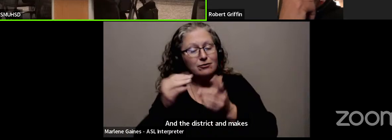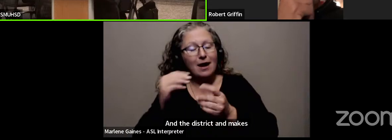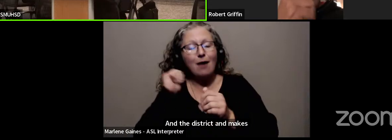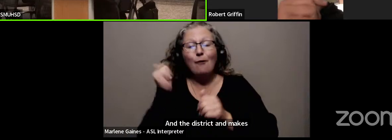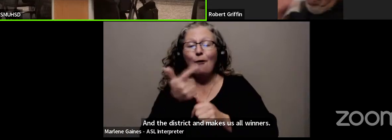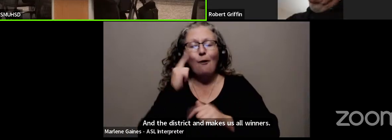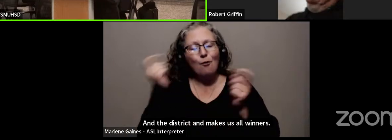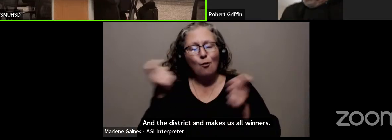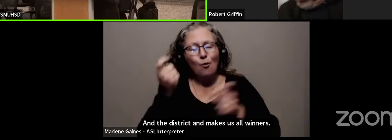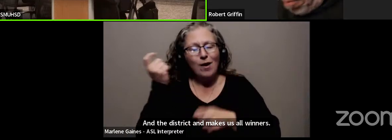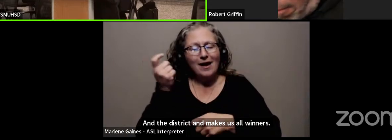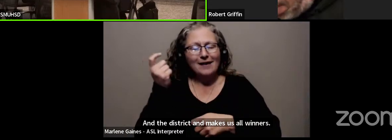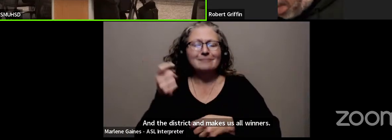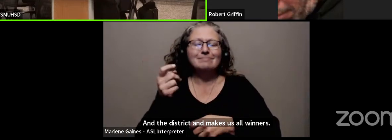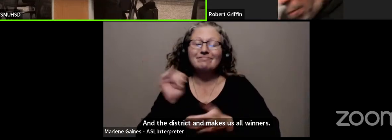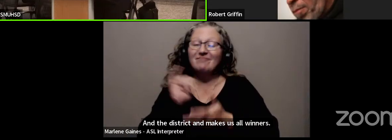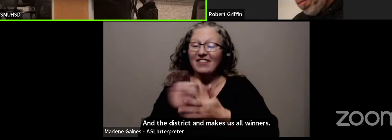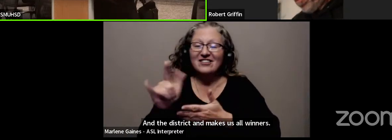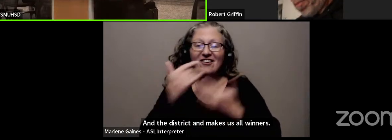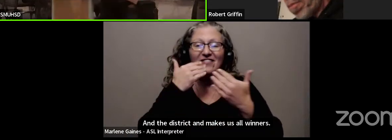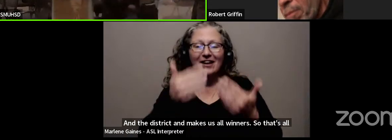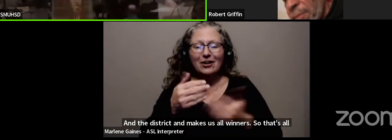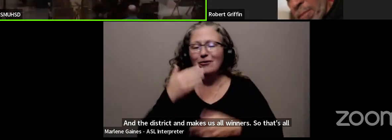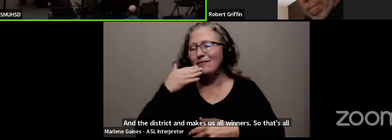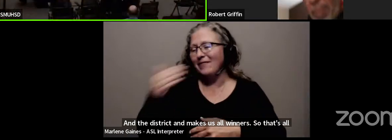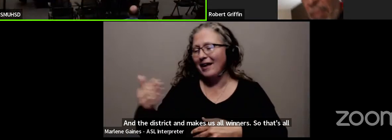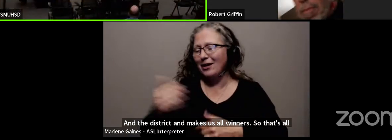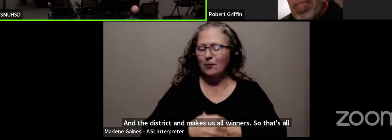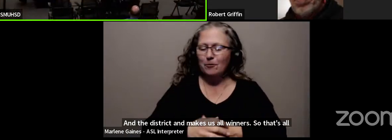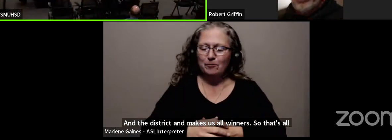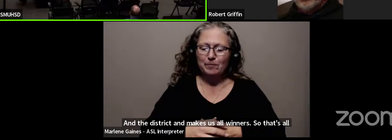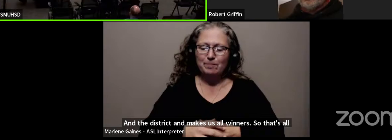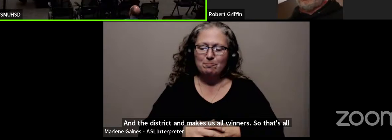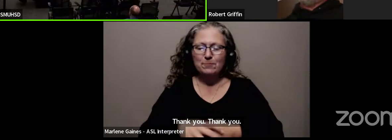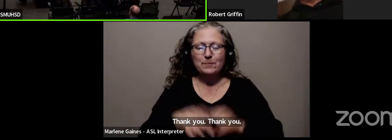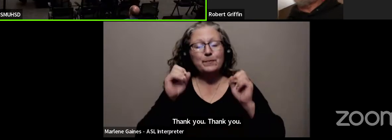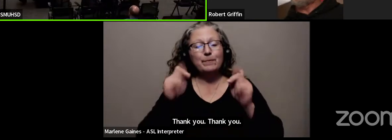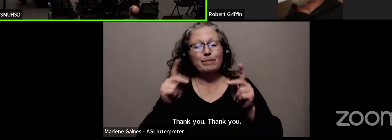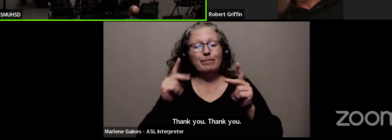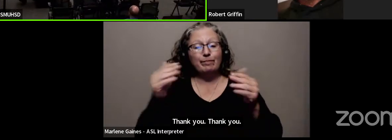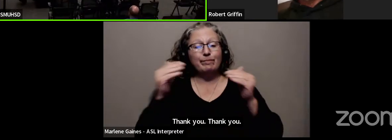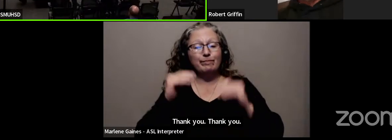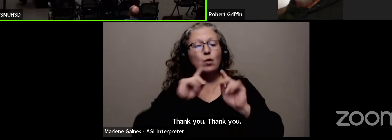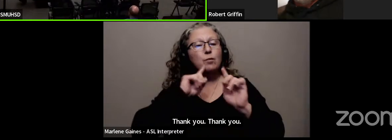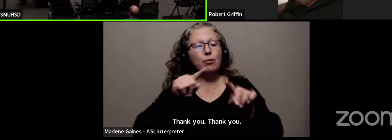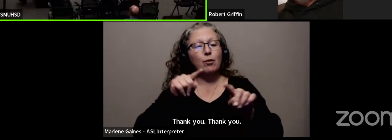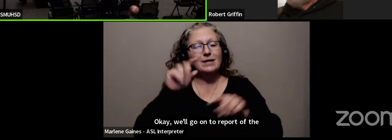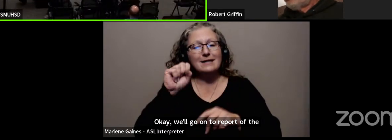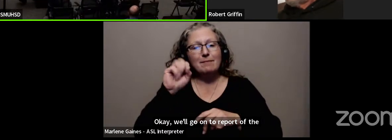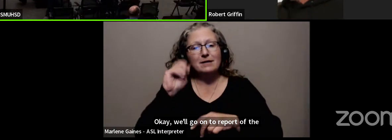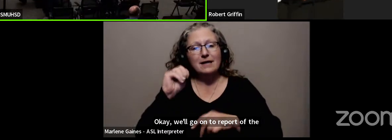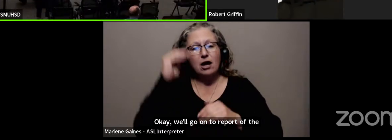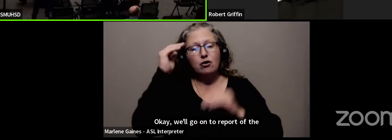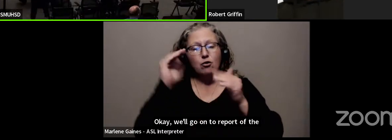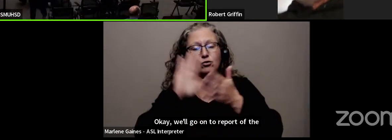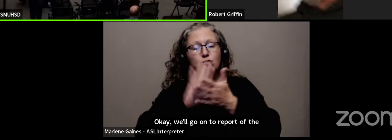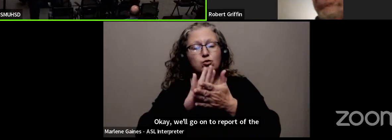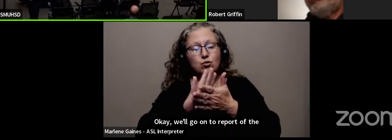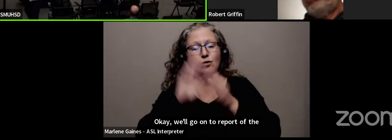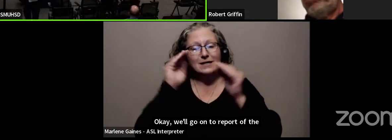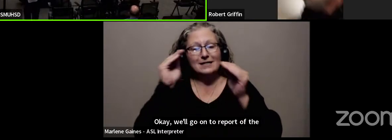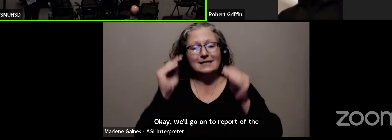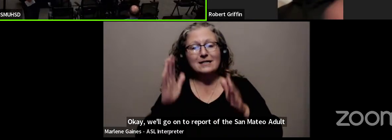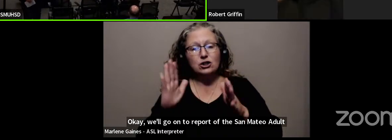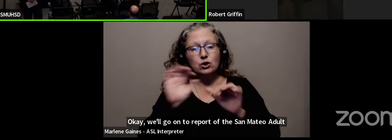all. Thank you. Thank you. Okay, we'll go on to report of the San Mateo Adult School